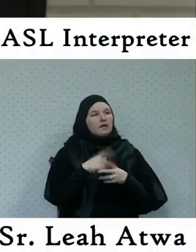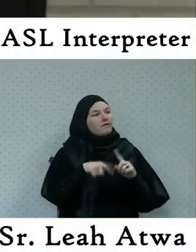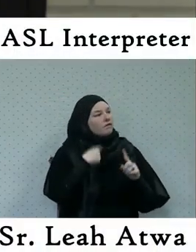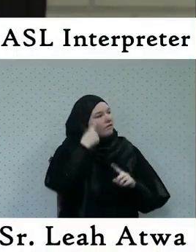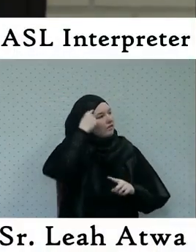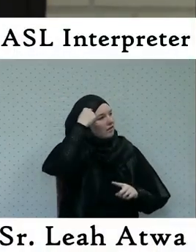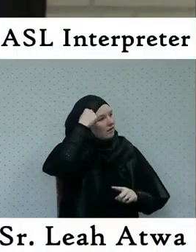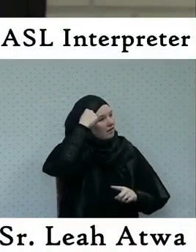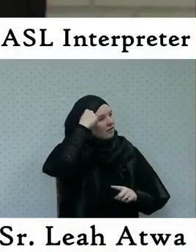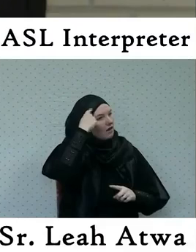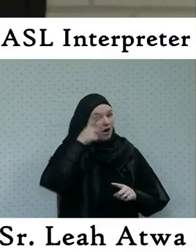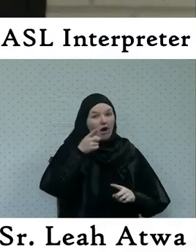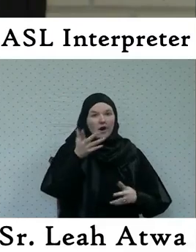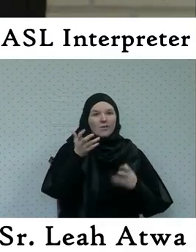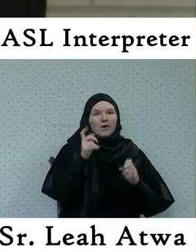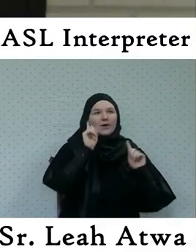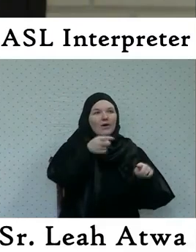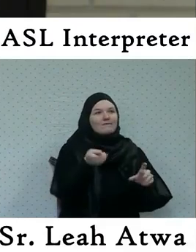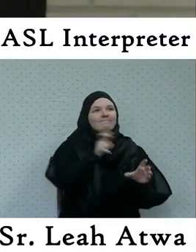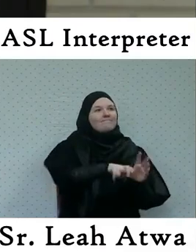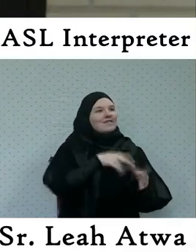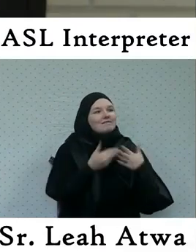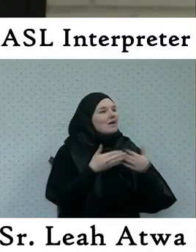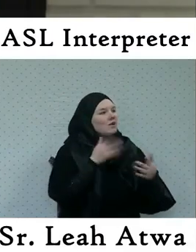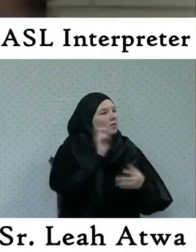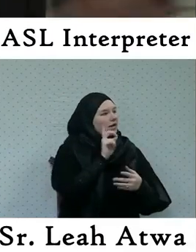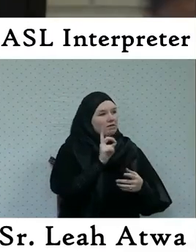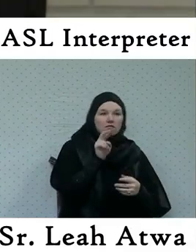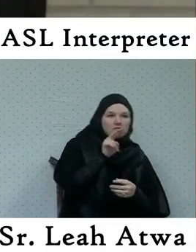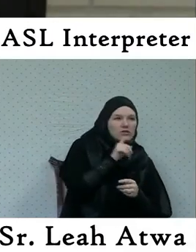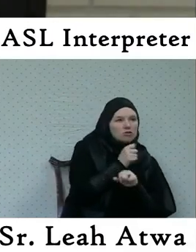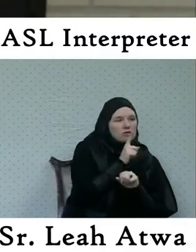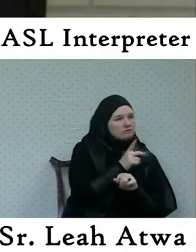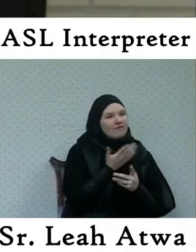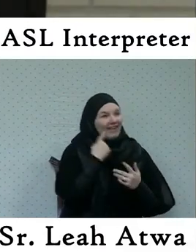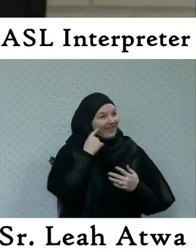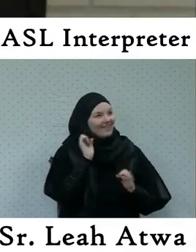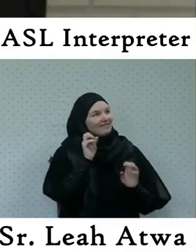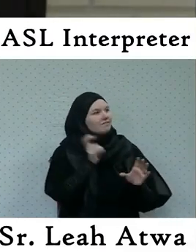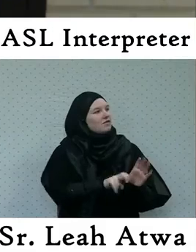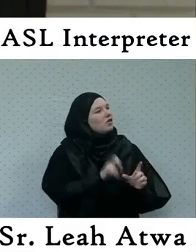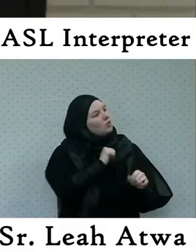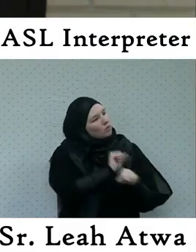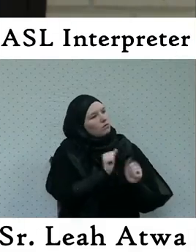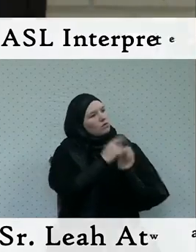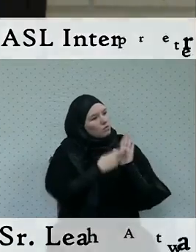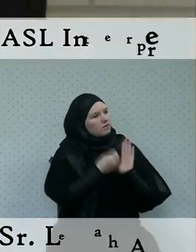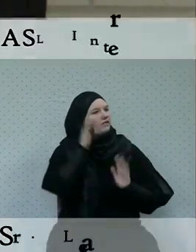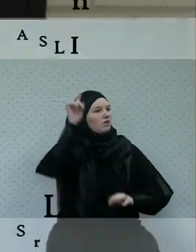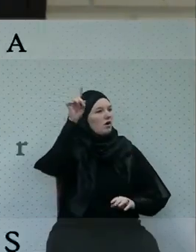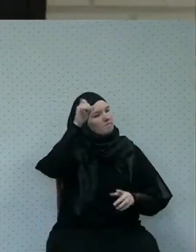want, you will board it. It doesn't matter what. So we have to work with the rules of Allah subhanahu wa